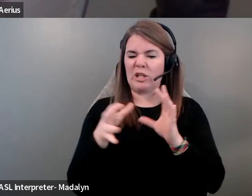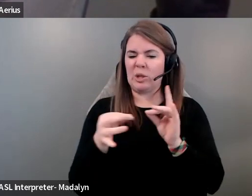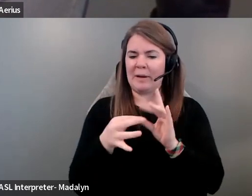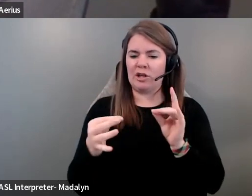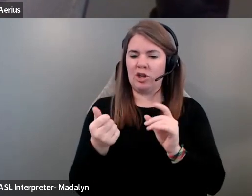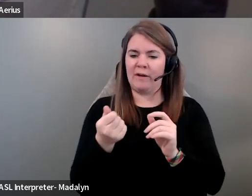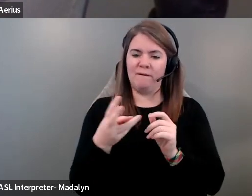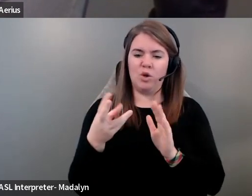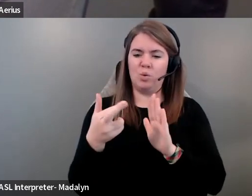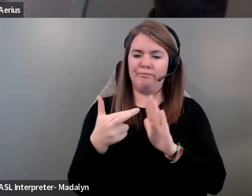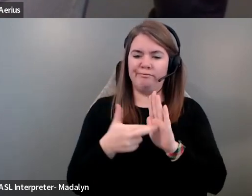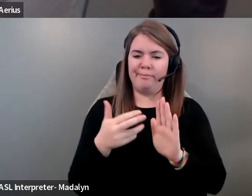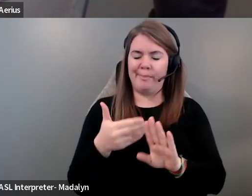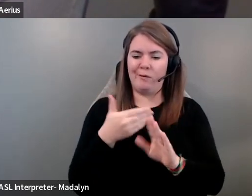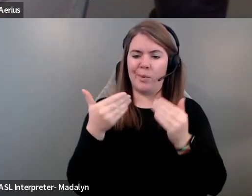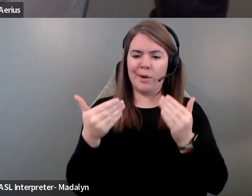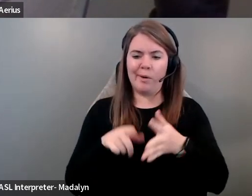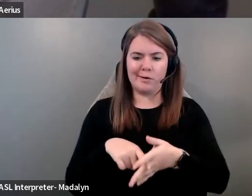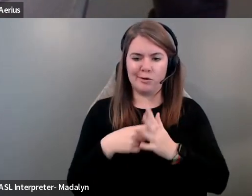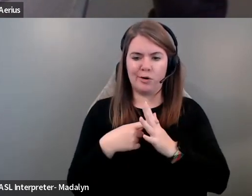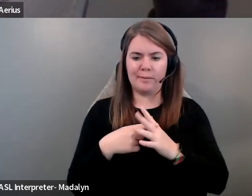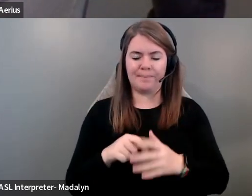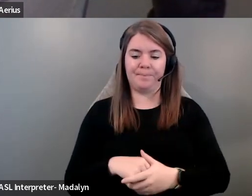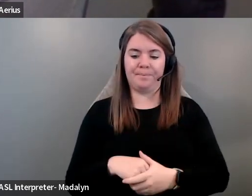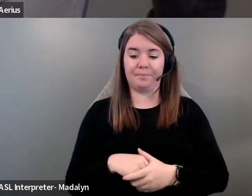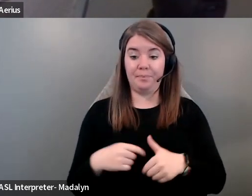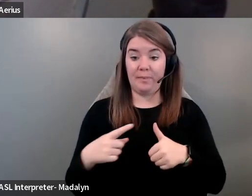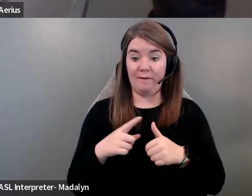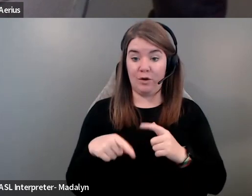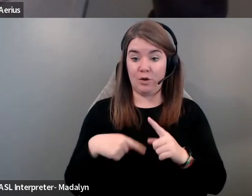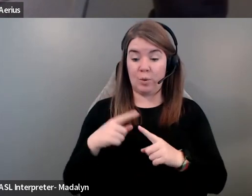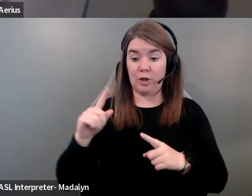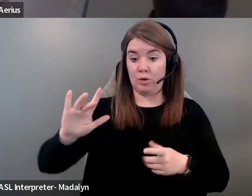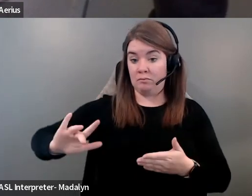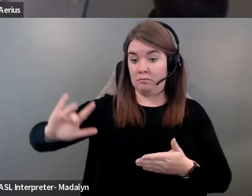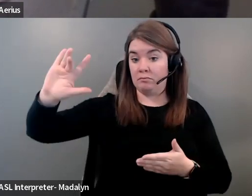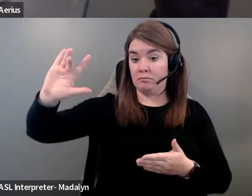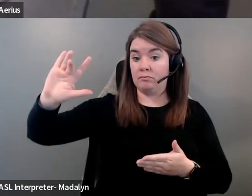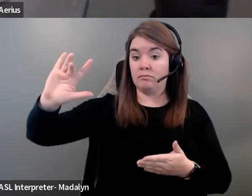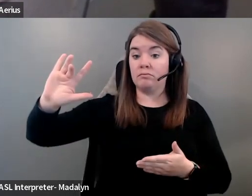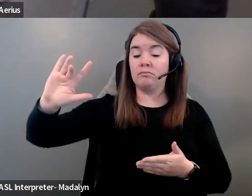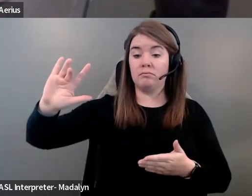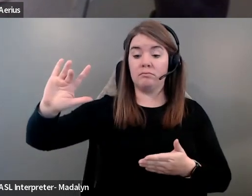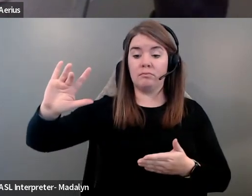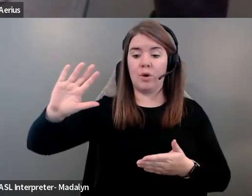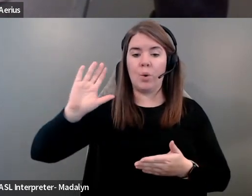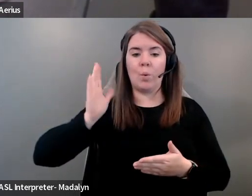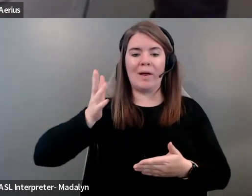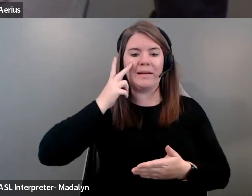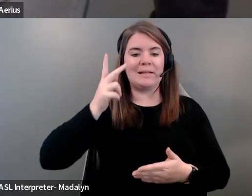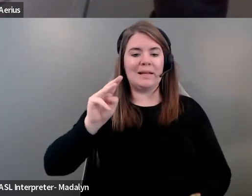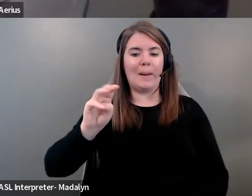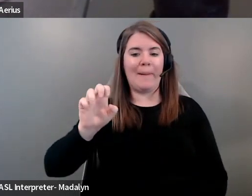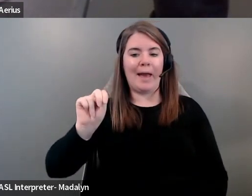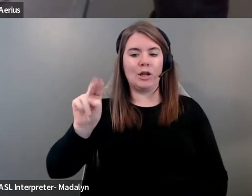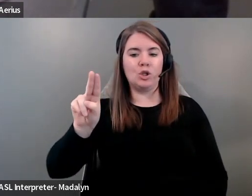items before we get started today. First, when you scroll over the screen, a menu bar pops up depending